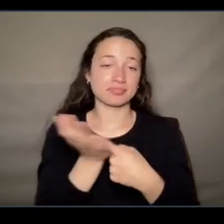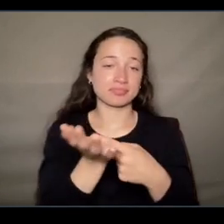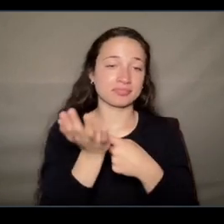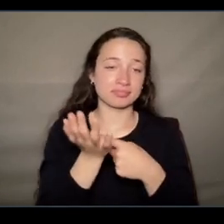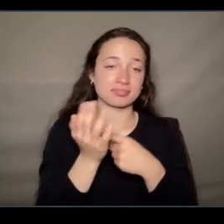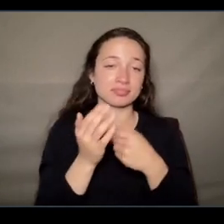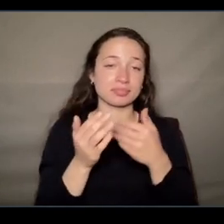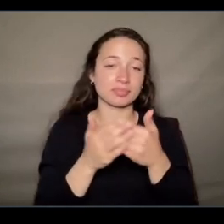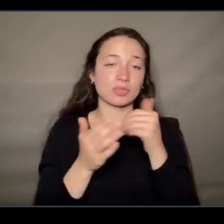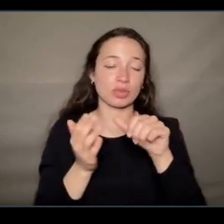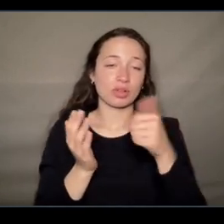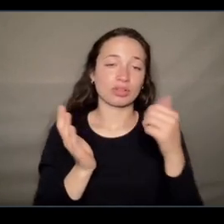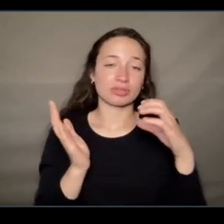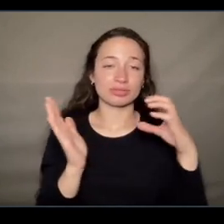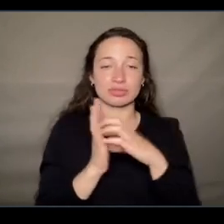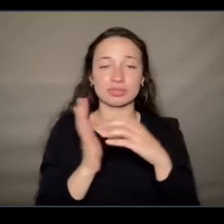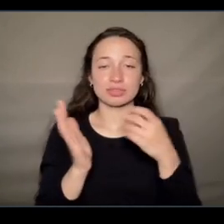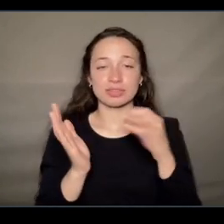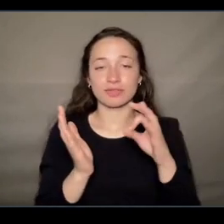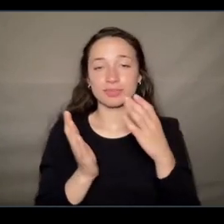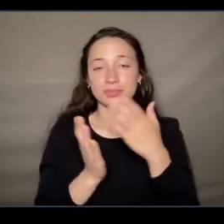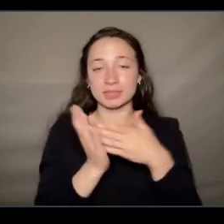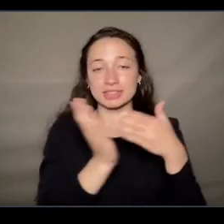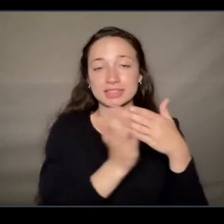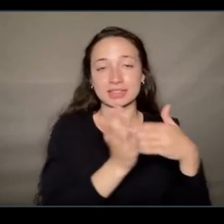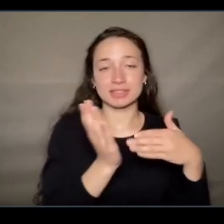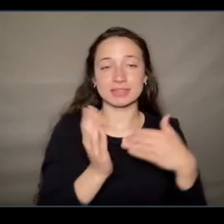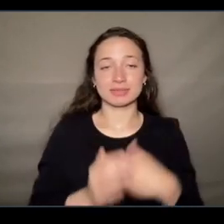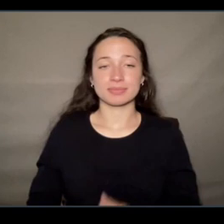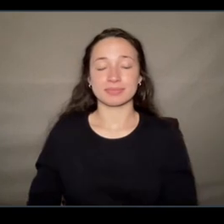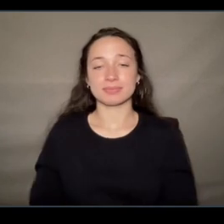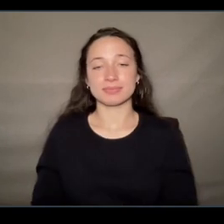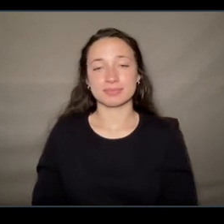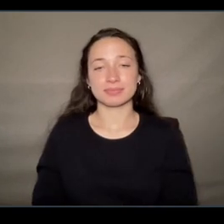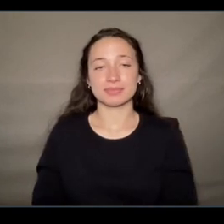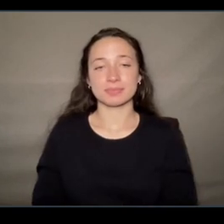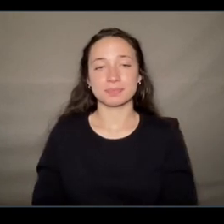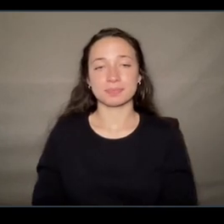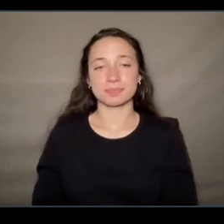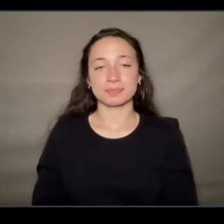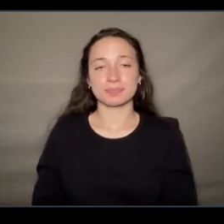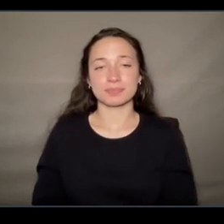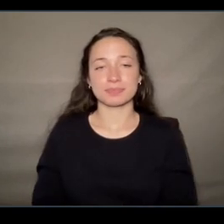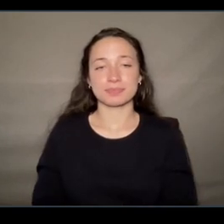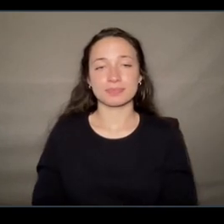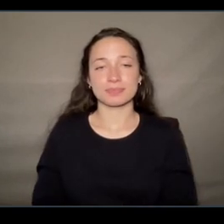little bit before another section of pieces.